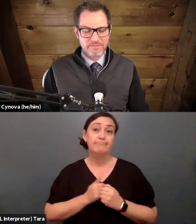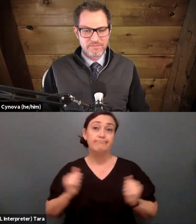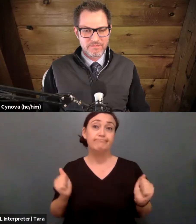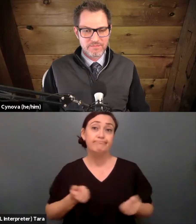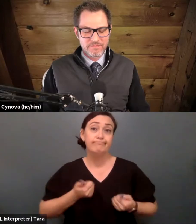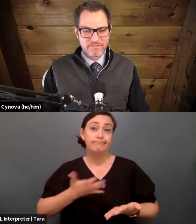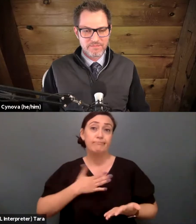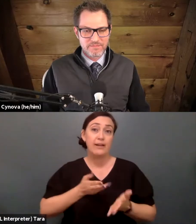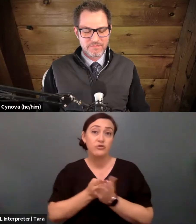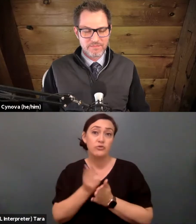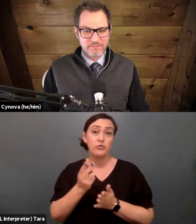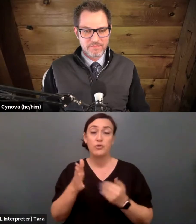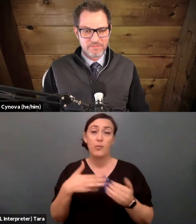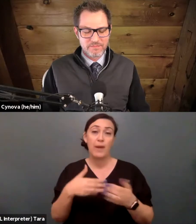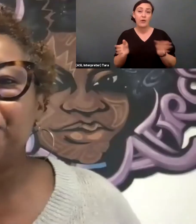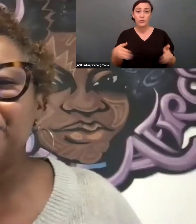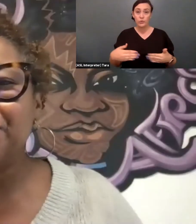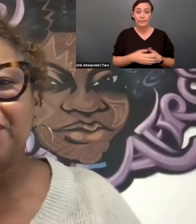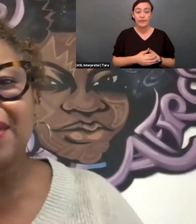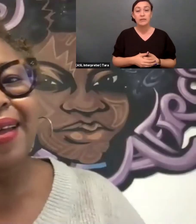room.